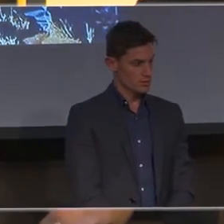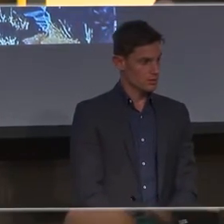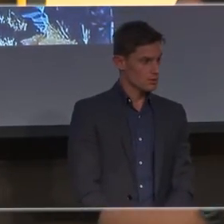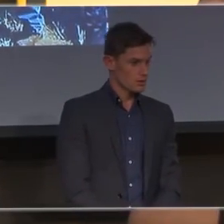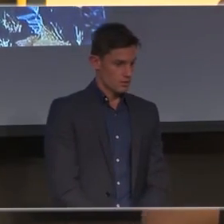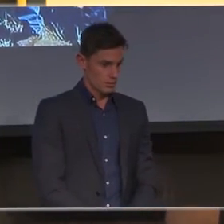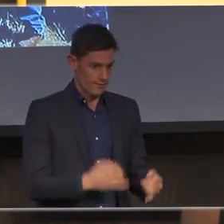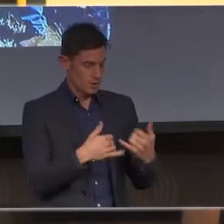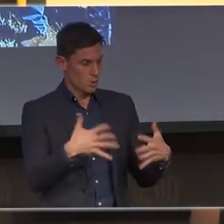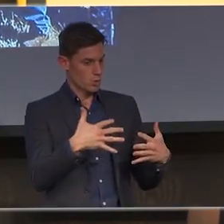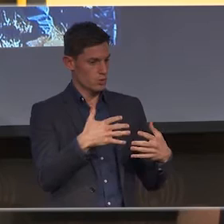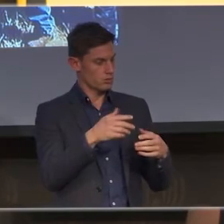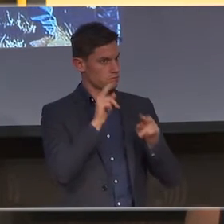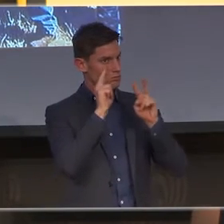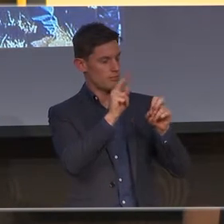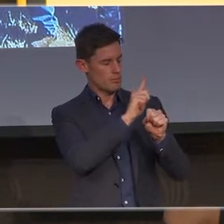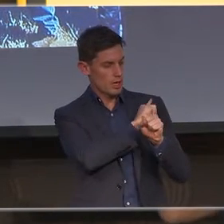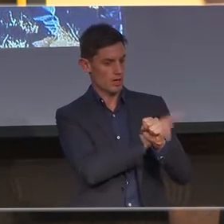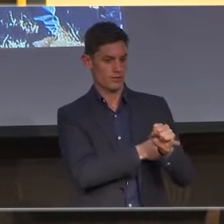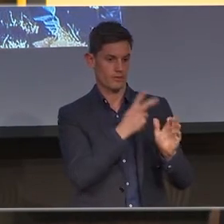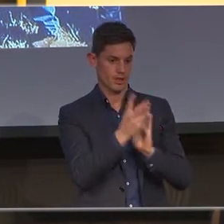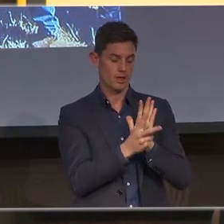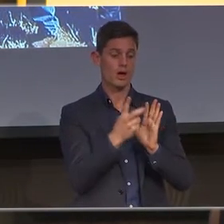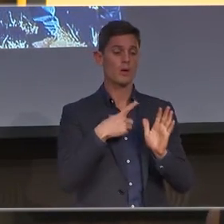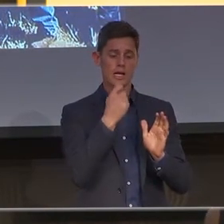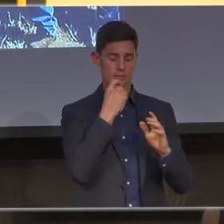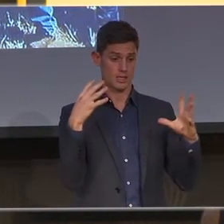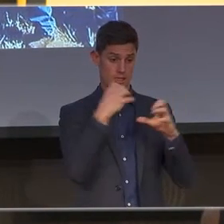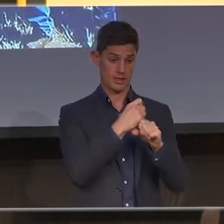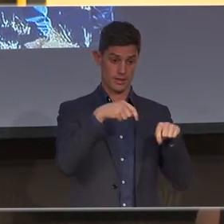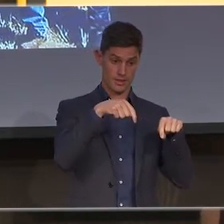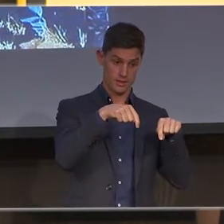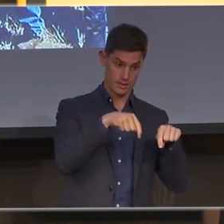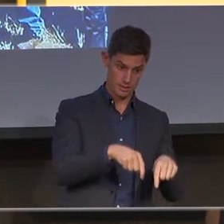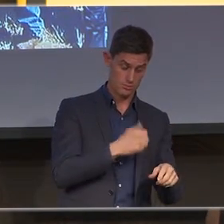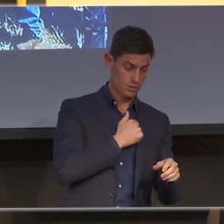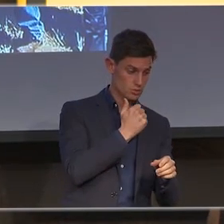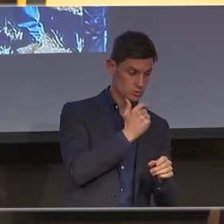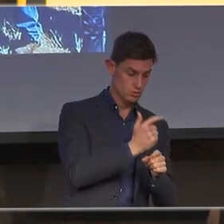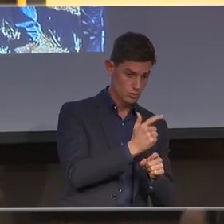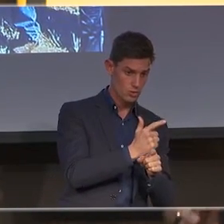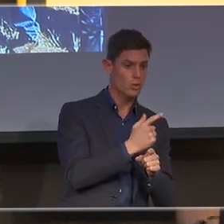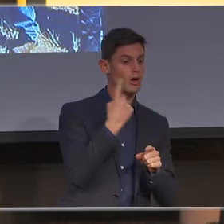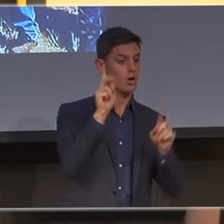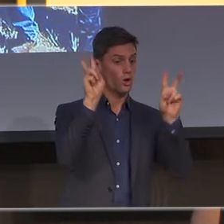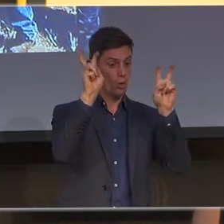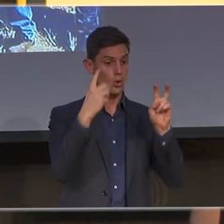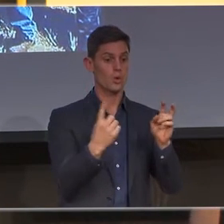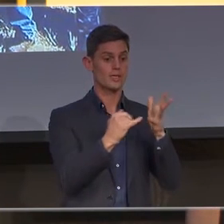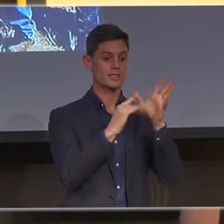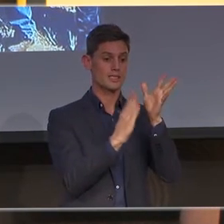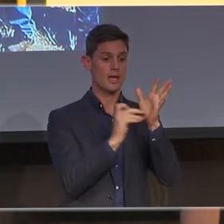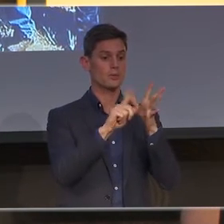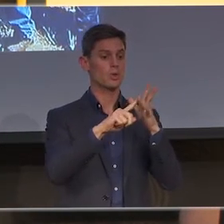you. That's a very powerful clip. Now, I just want to round up this part of my talk with a quote by Sam Cook,